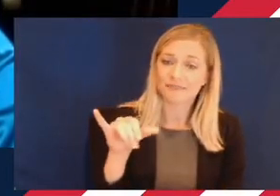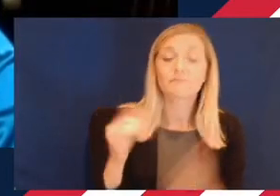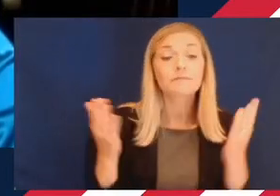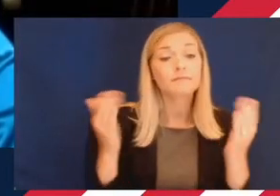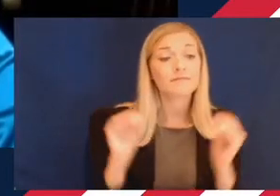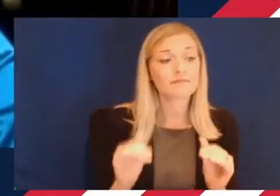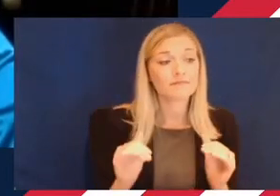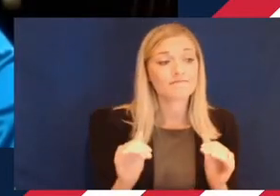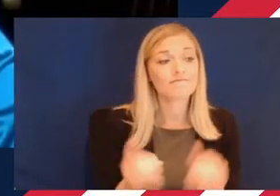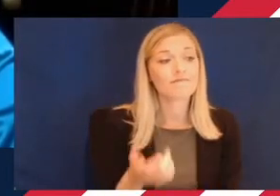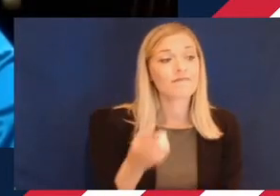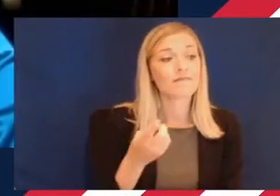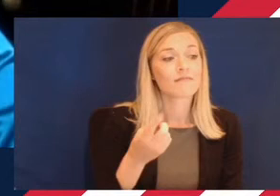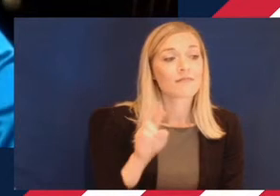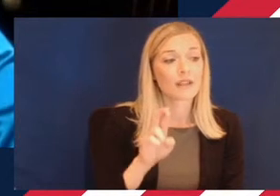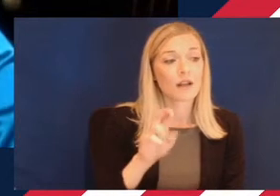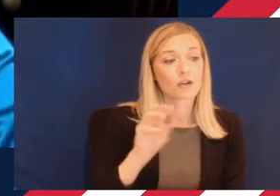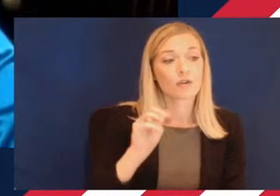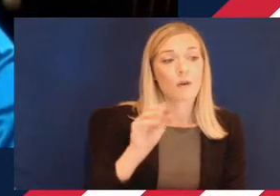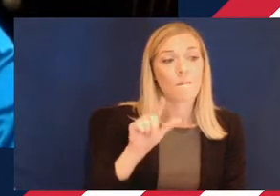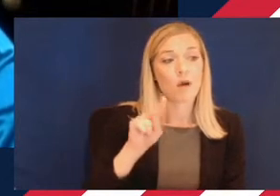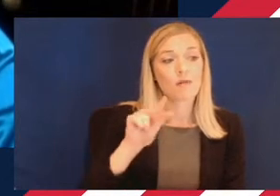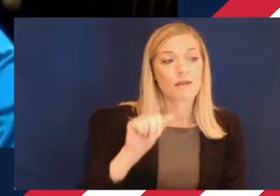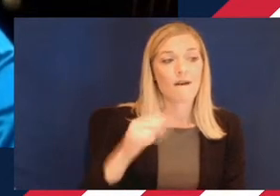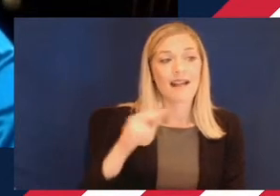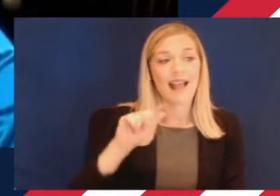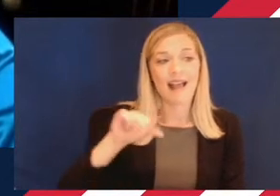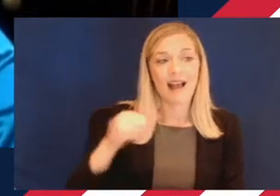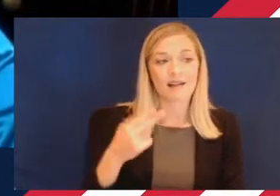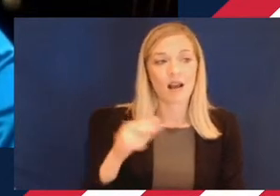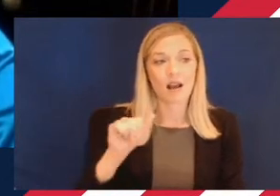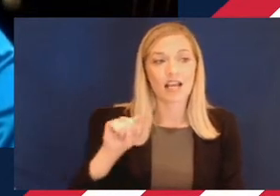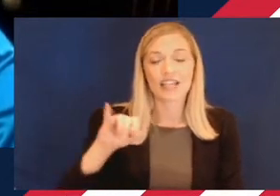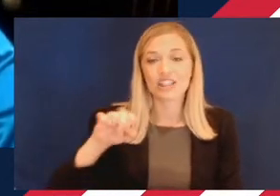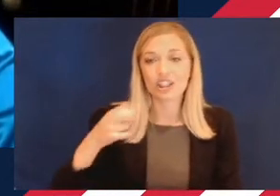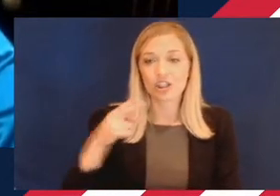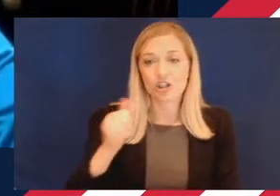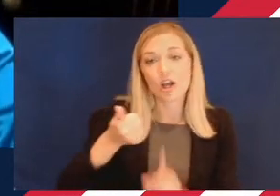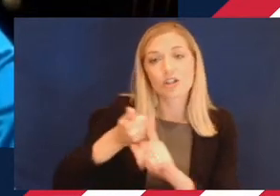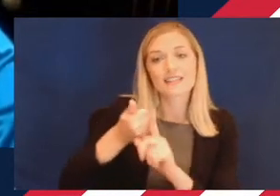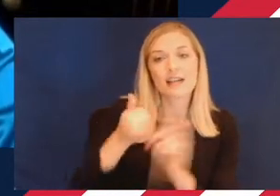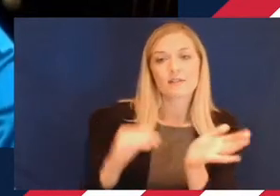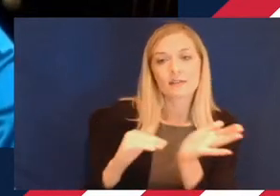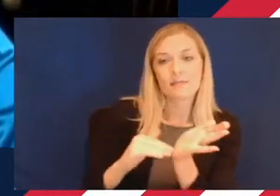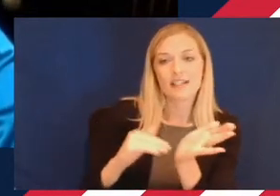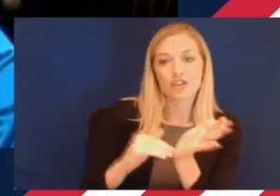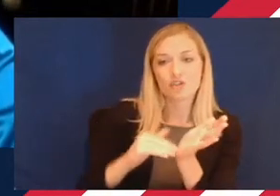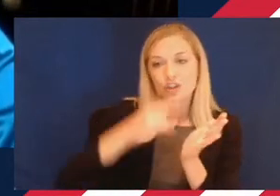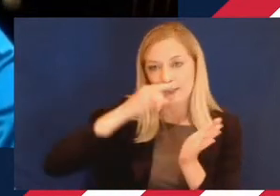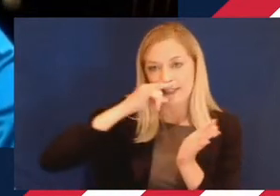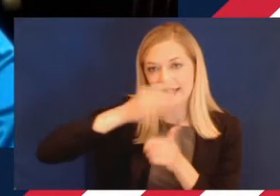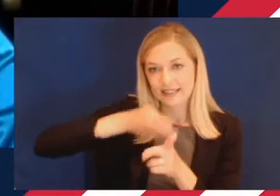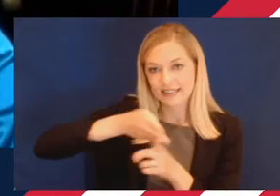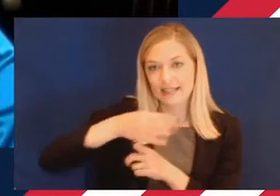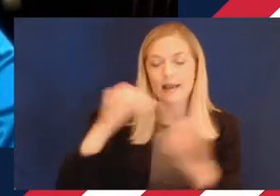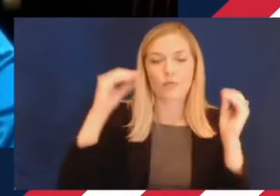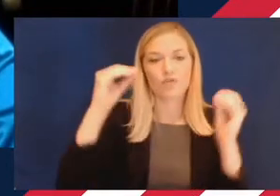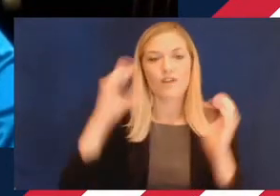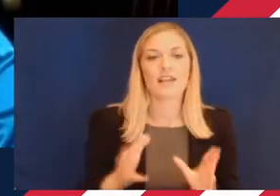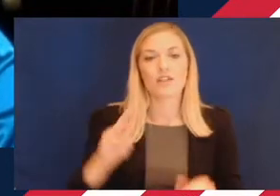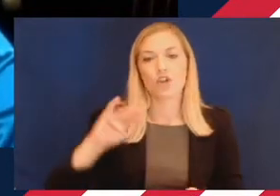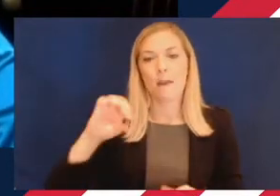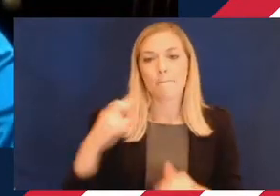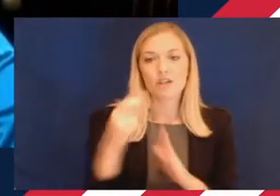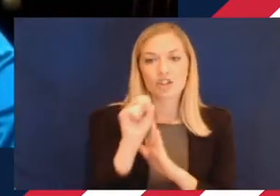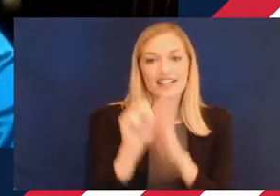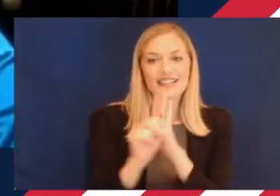Mona Hannah Atisha, MPH, who is a pediatrician and professor at Michigan State University and the